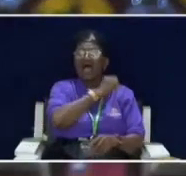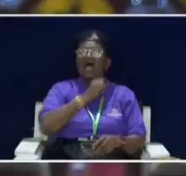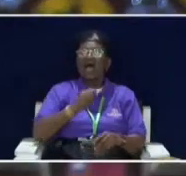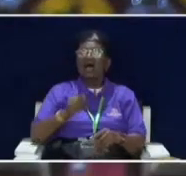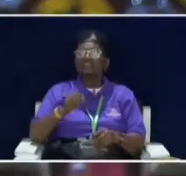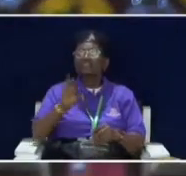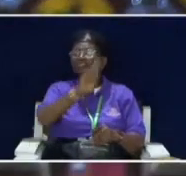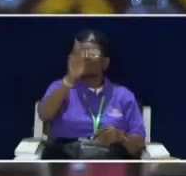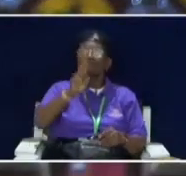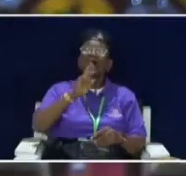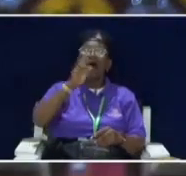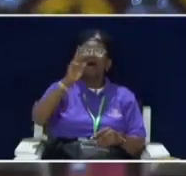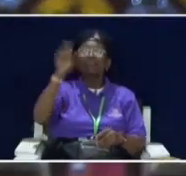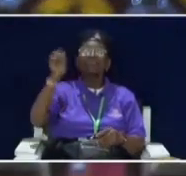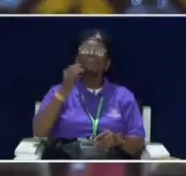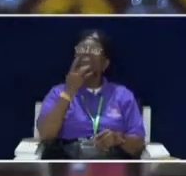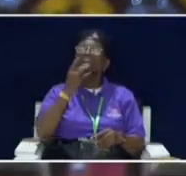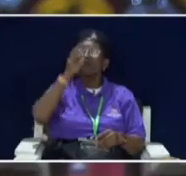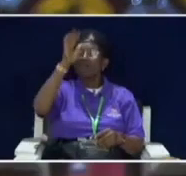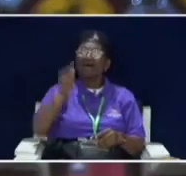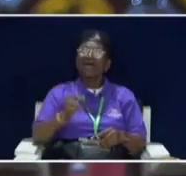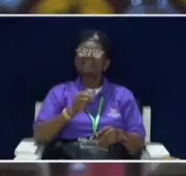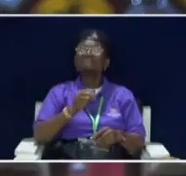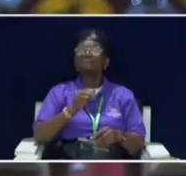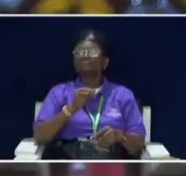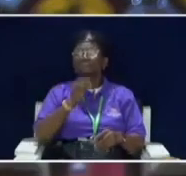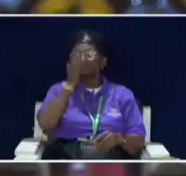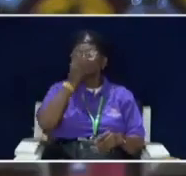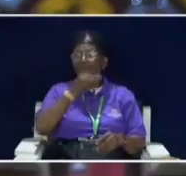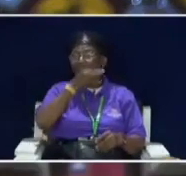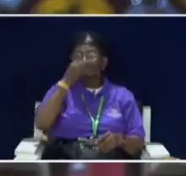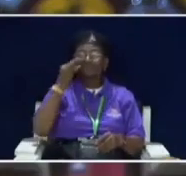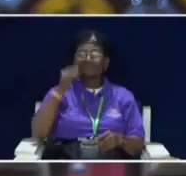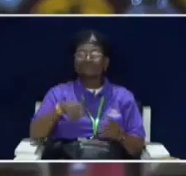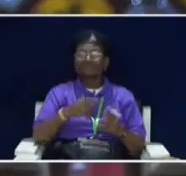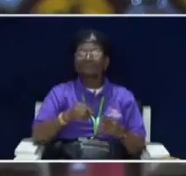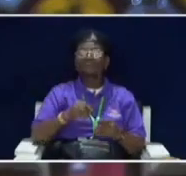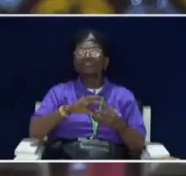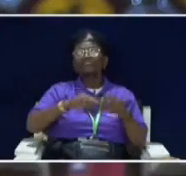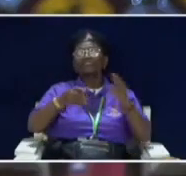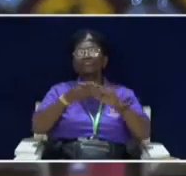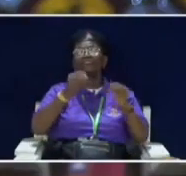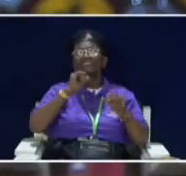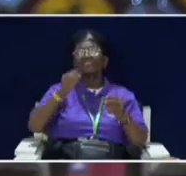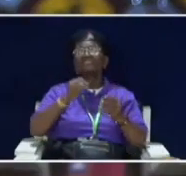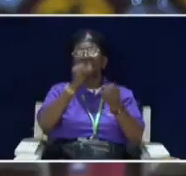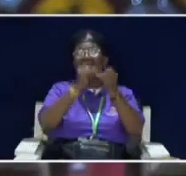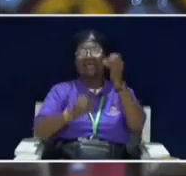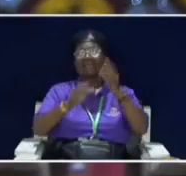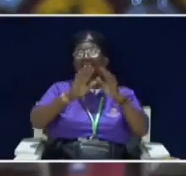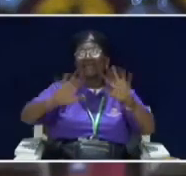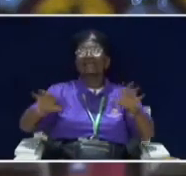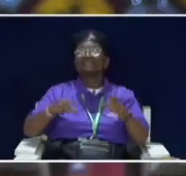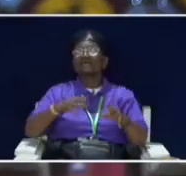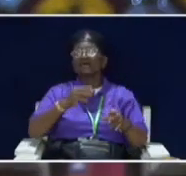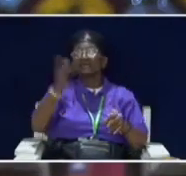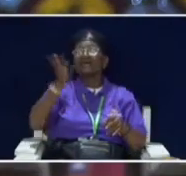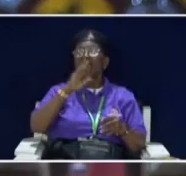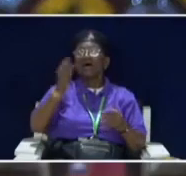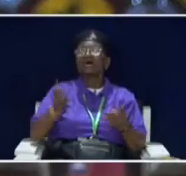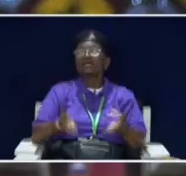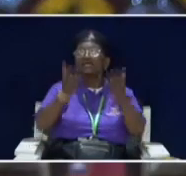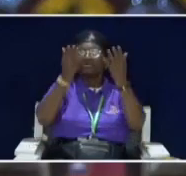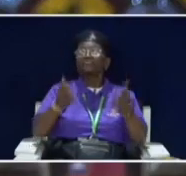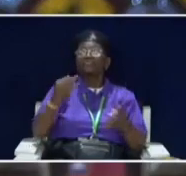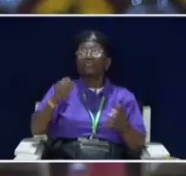favor by fasting. The story is endless. You can do your research. There's loads of examples that I will not be